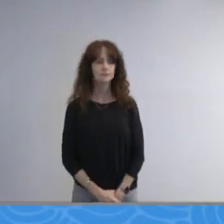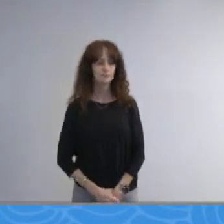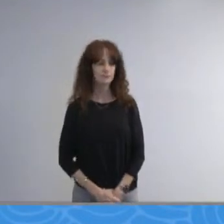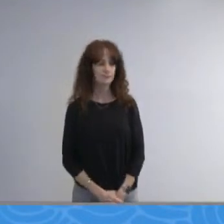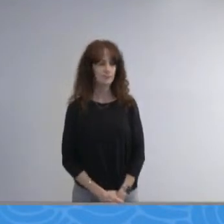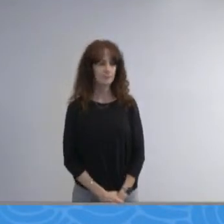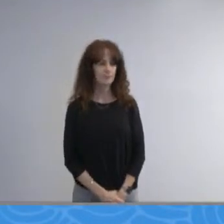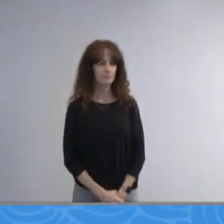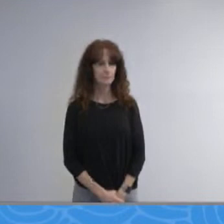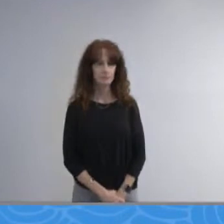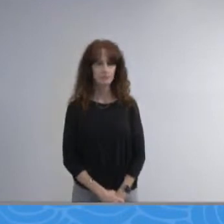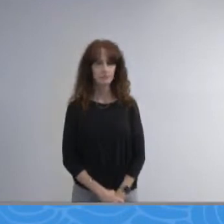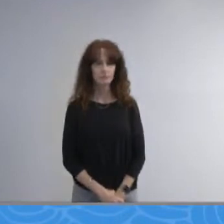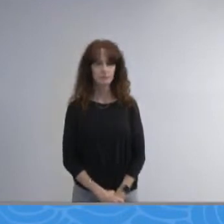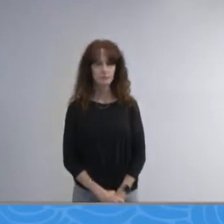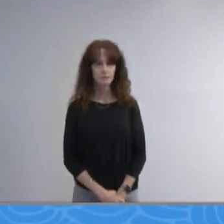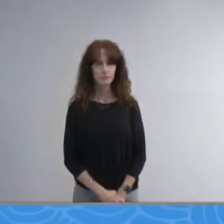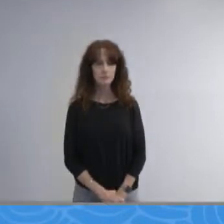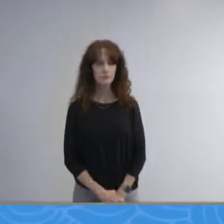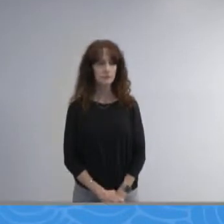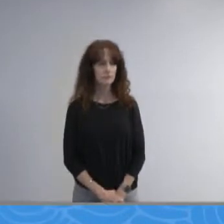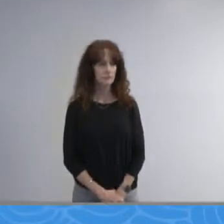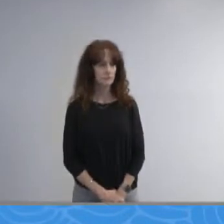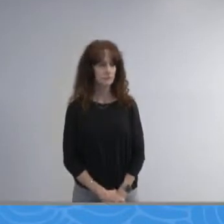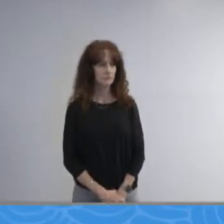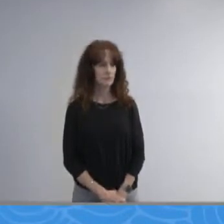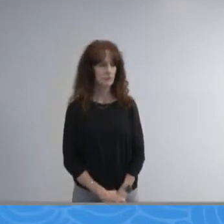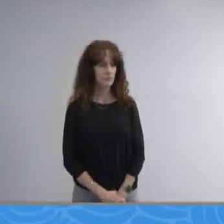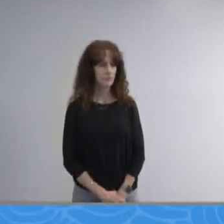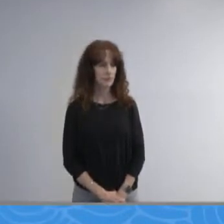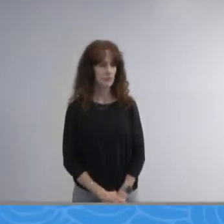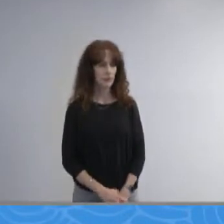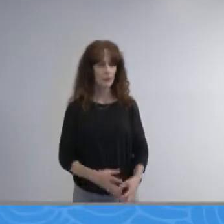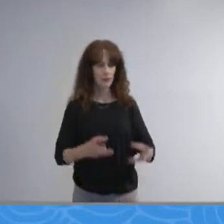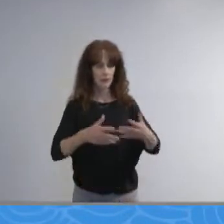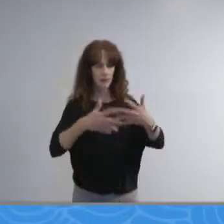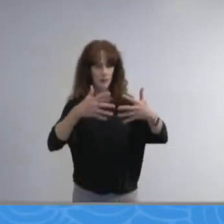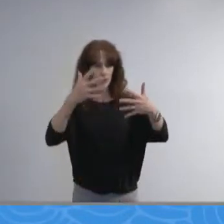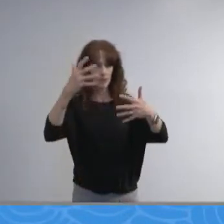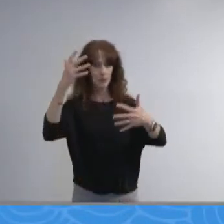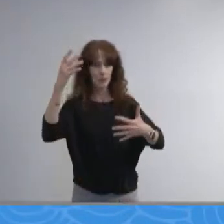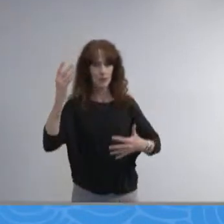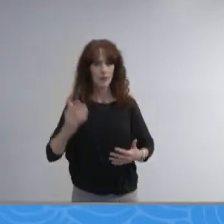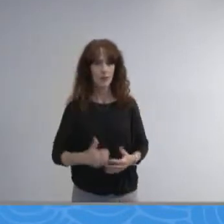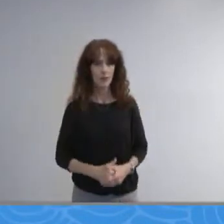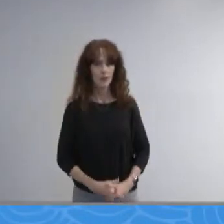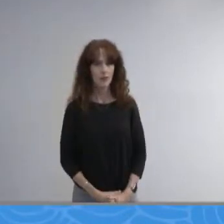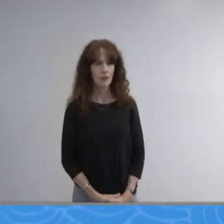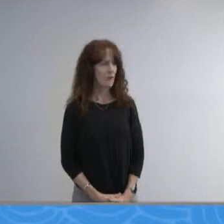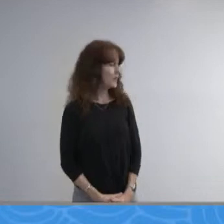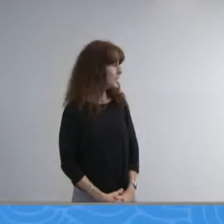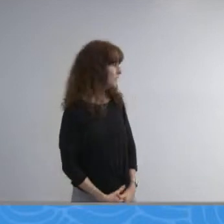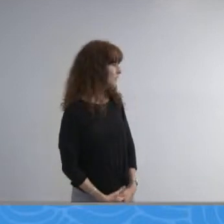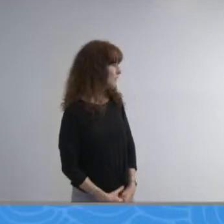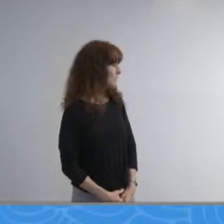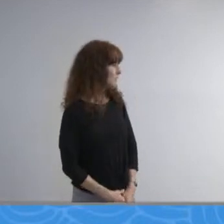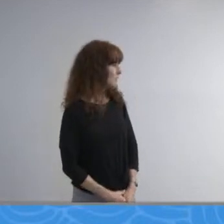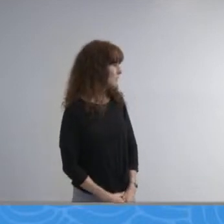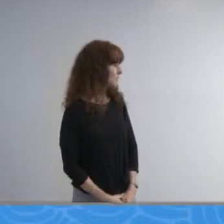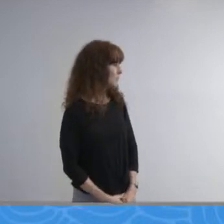Thank you very much. Let me just scroll through the chat to see if there's any other question.